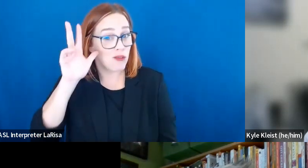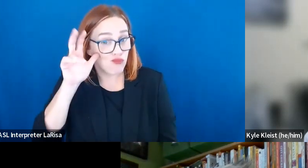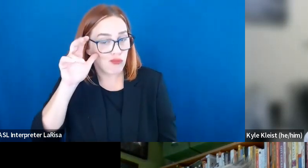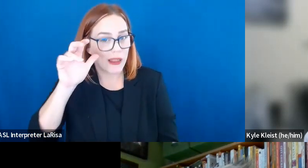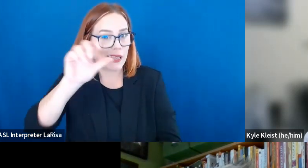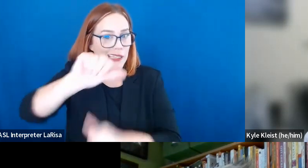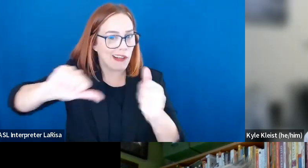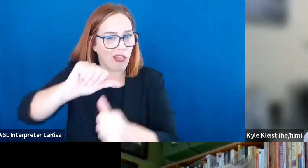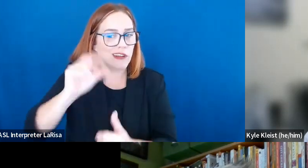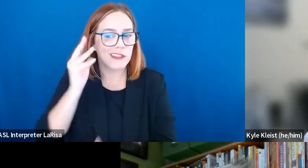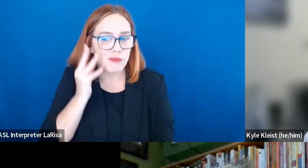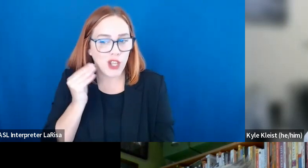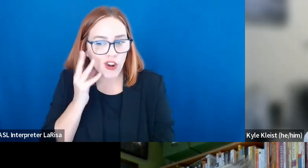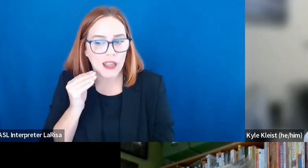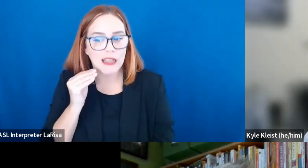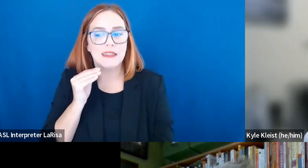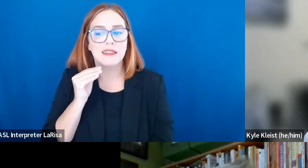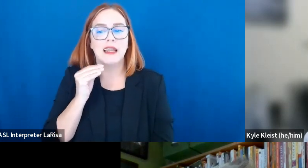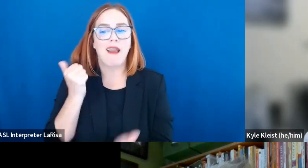what a great way to build community.